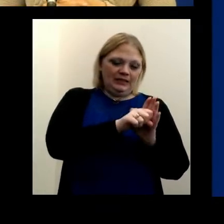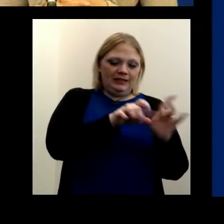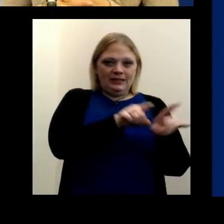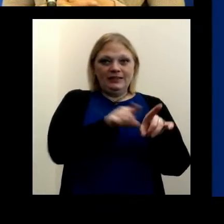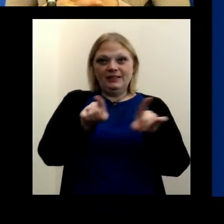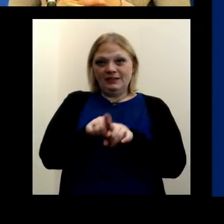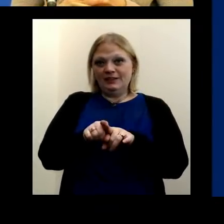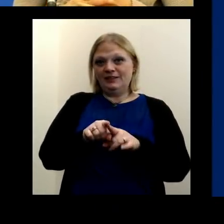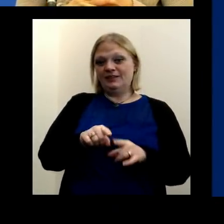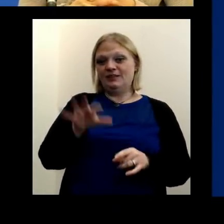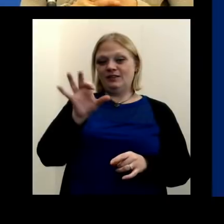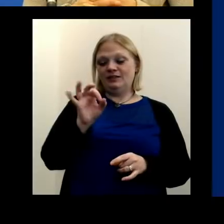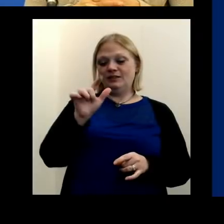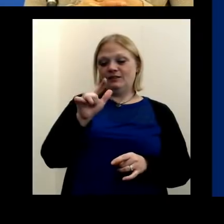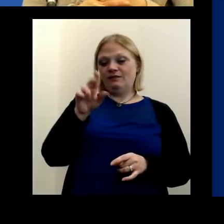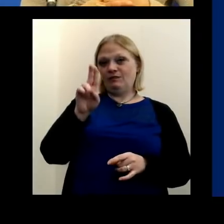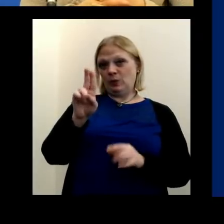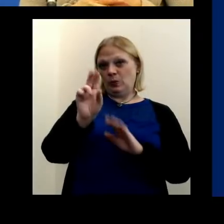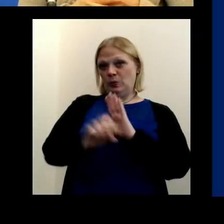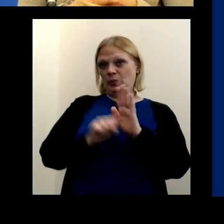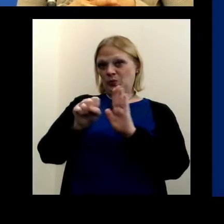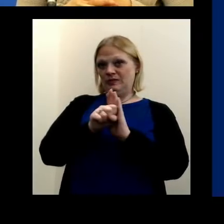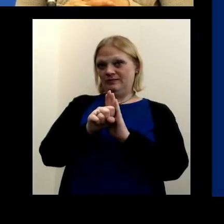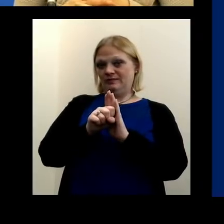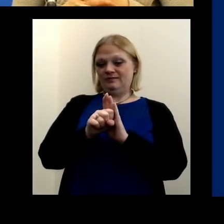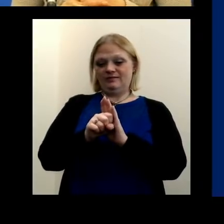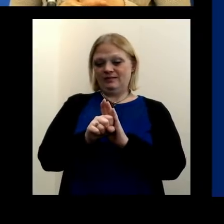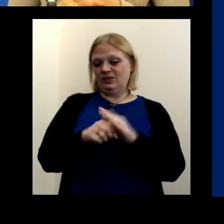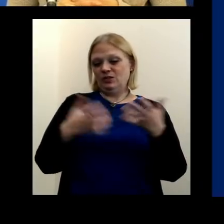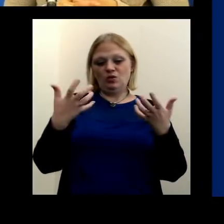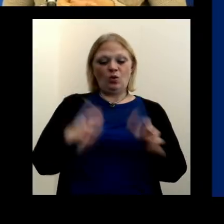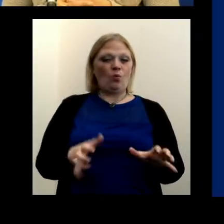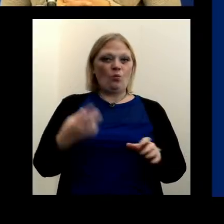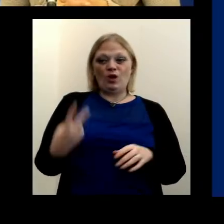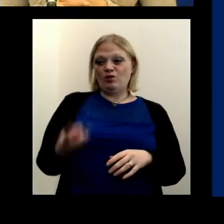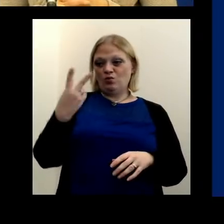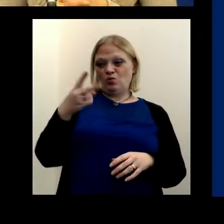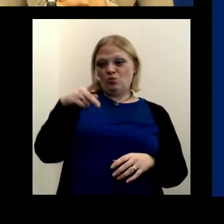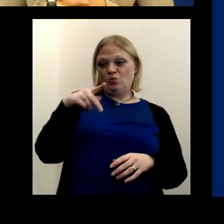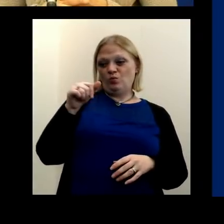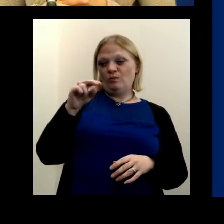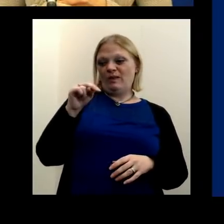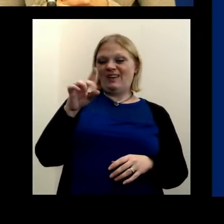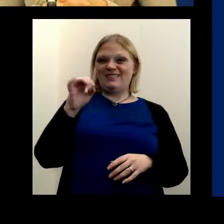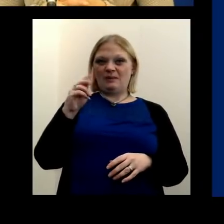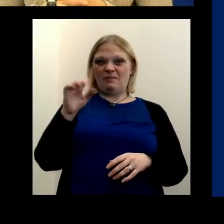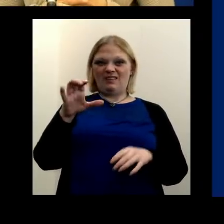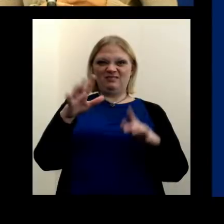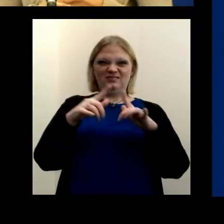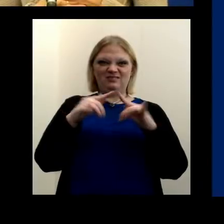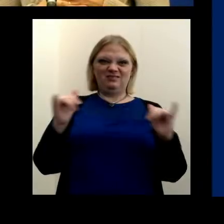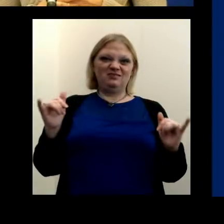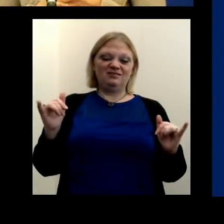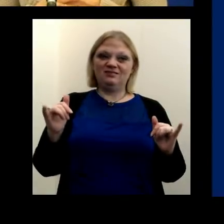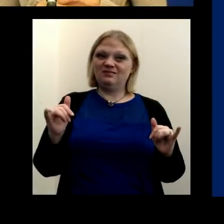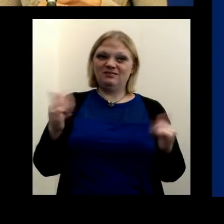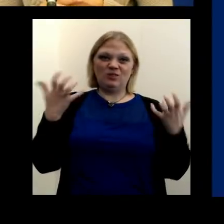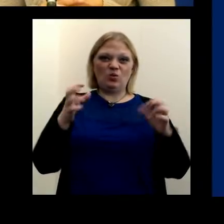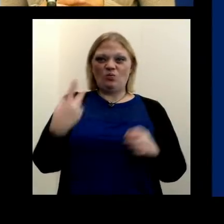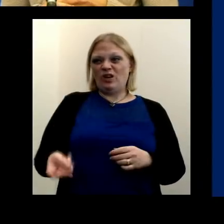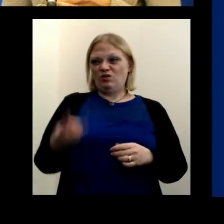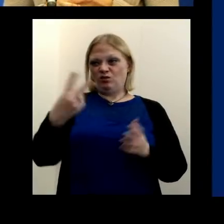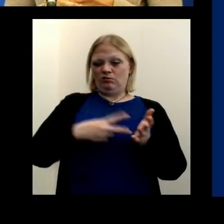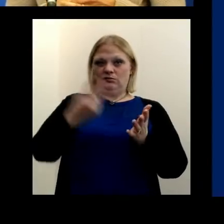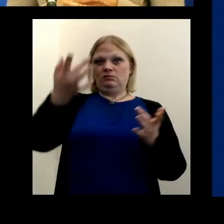also going to be flu season. And so we don't want to have 2 pandemics at the same time, and people don't want to have 2 illnesses